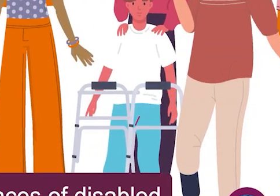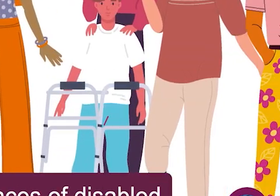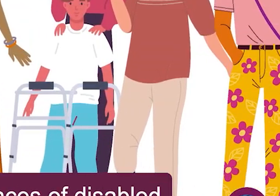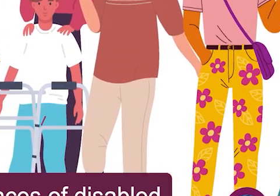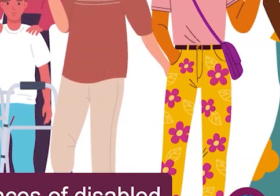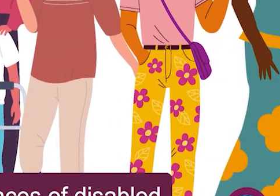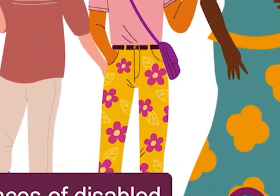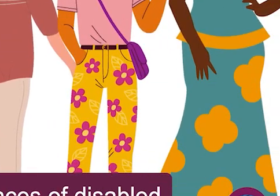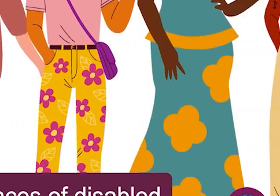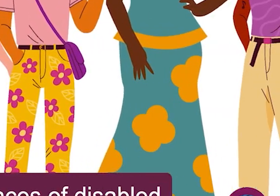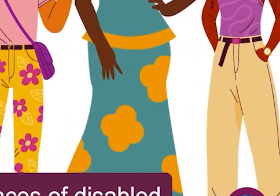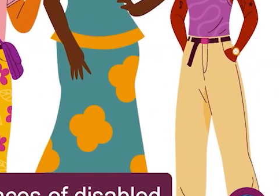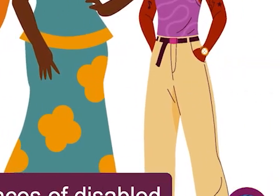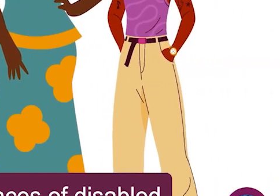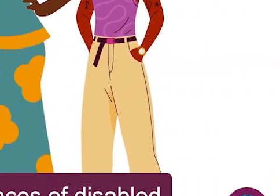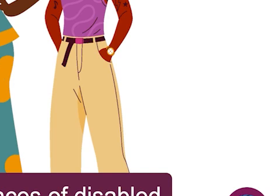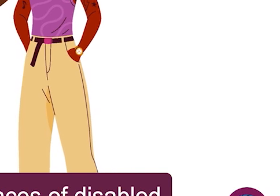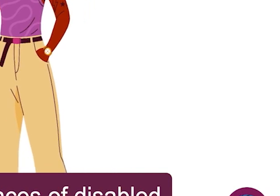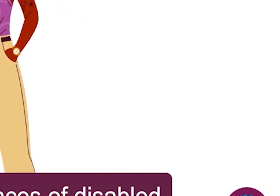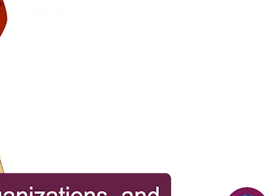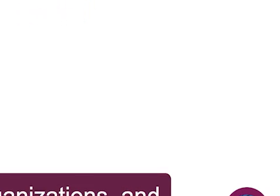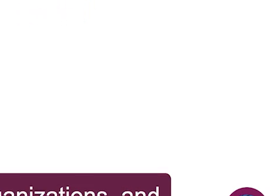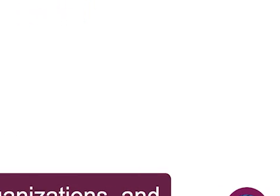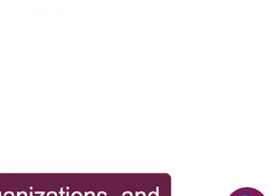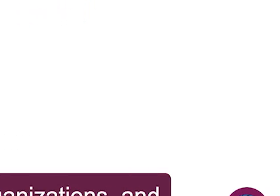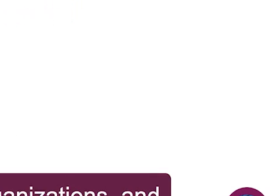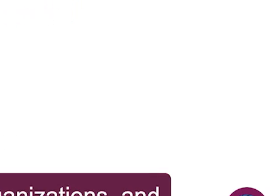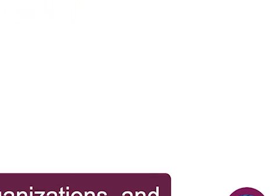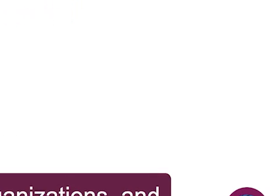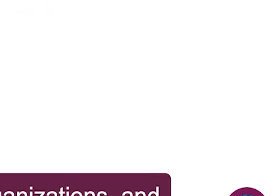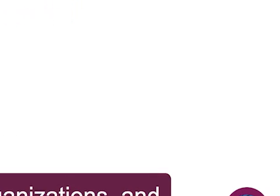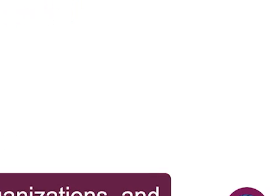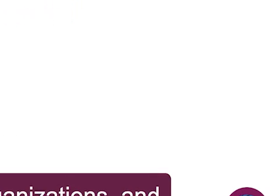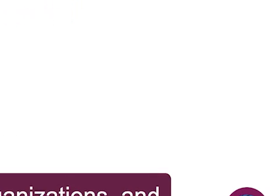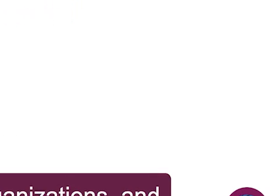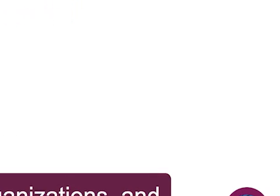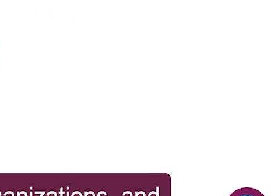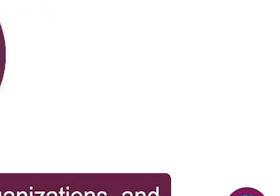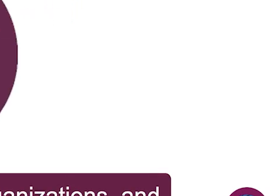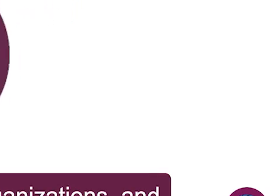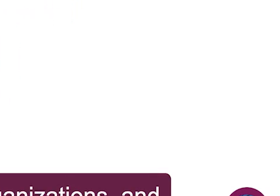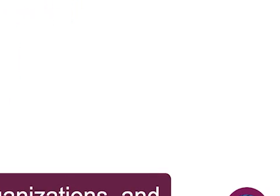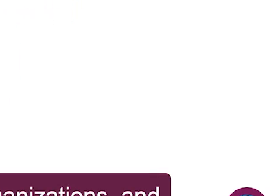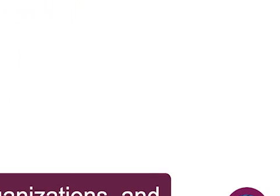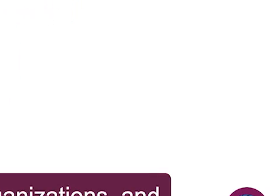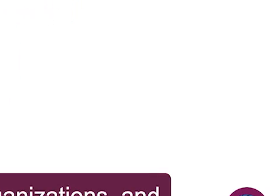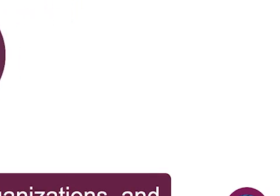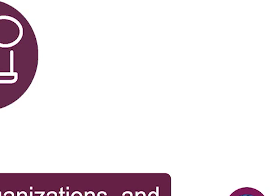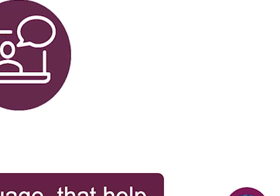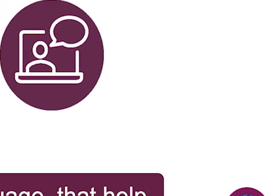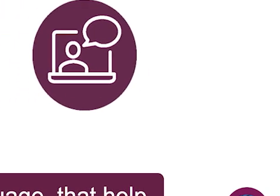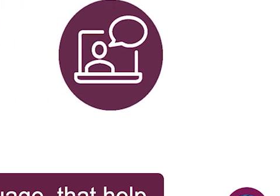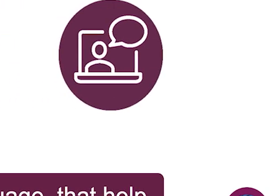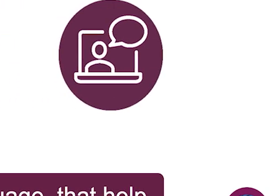of disabled people to research accessibility gaps to help companies, governments, organizations, and communities create inclusive solutions.